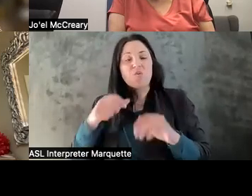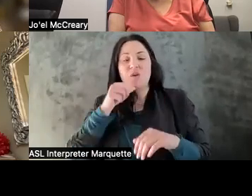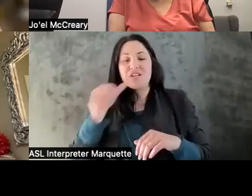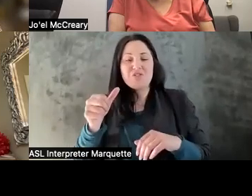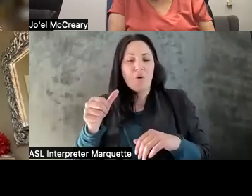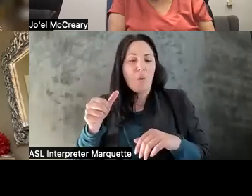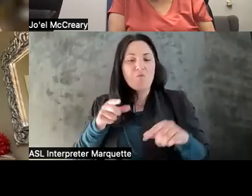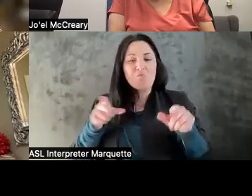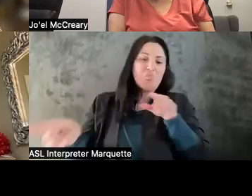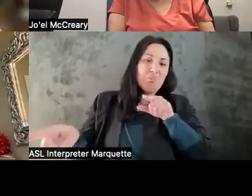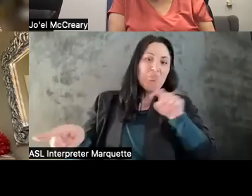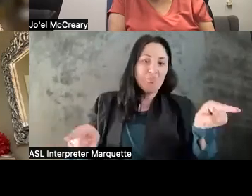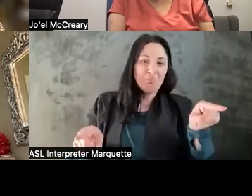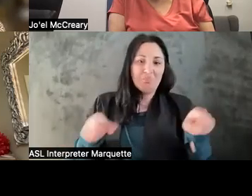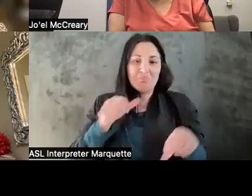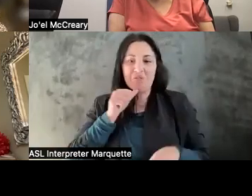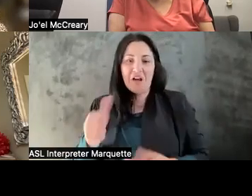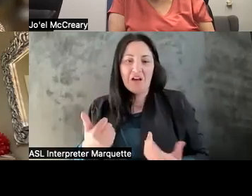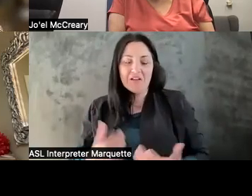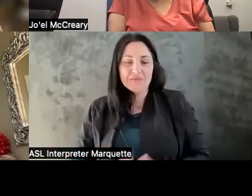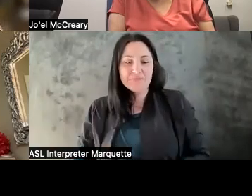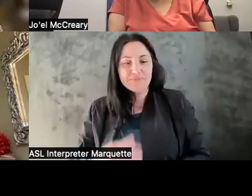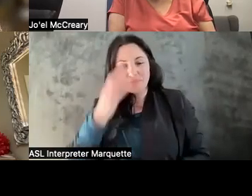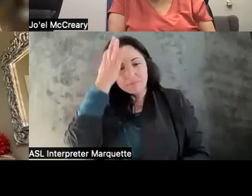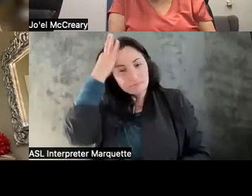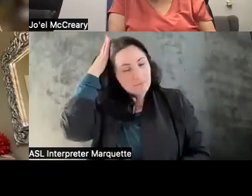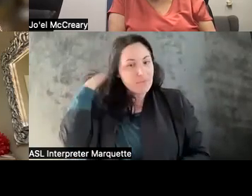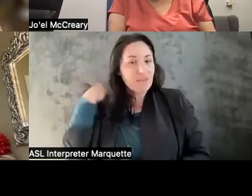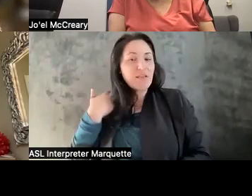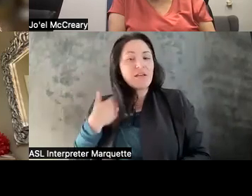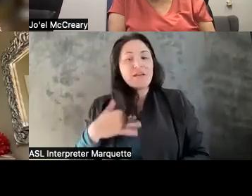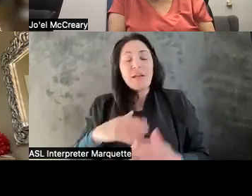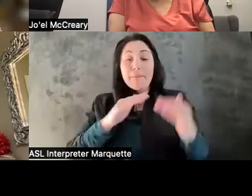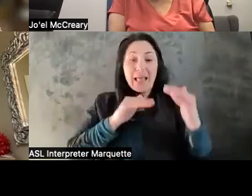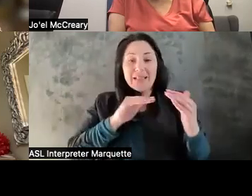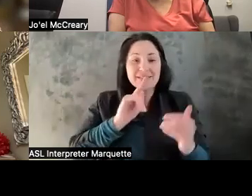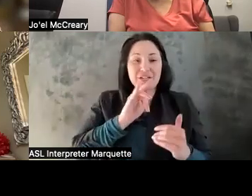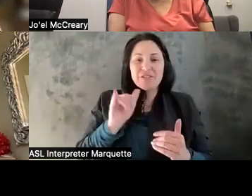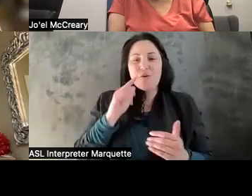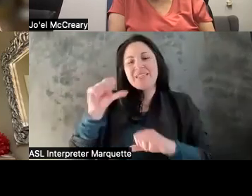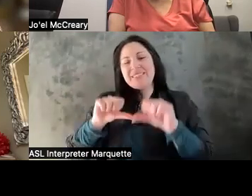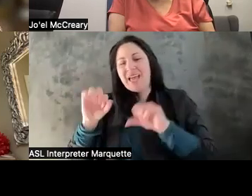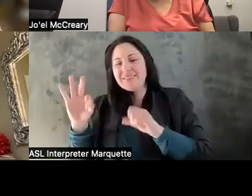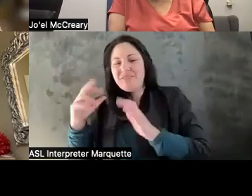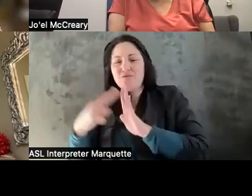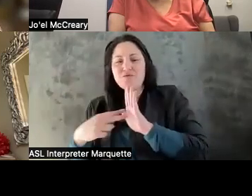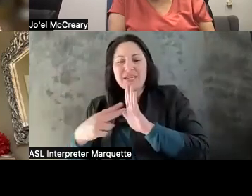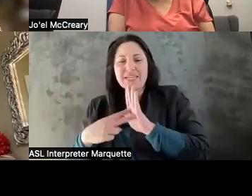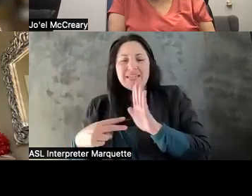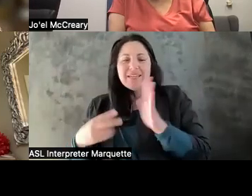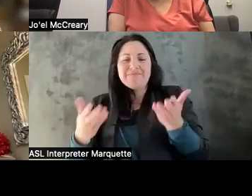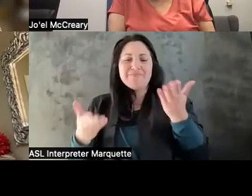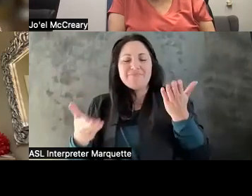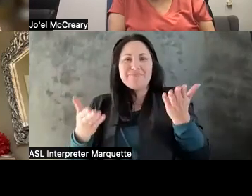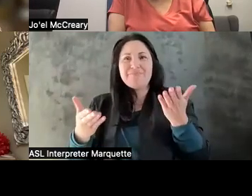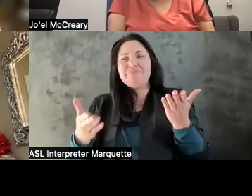now on, you know, balanced literacy versus the science of reading. There's a lot of